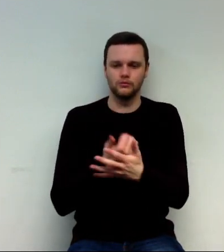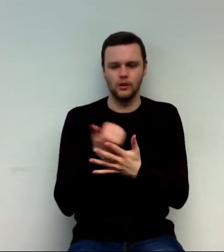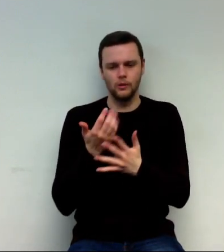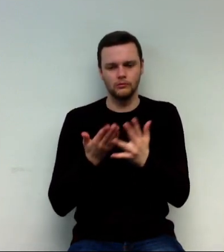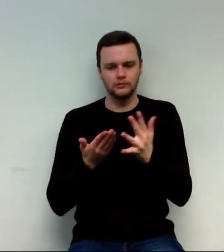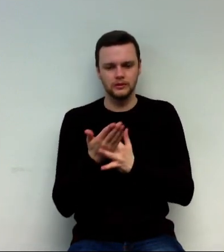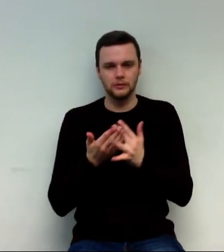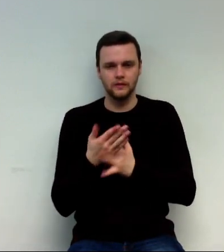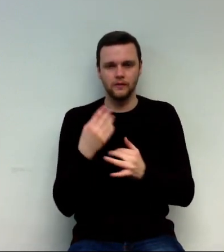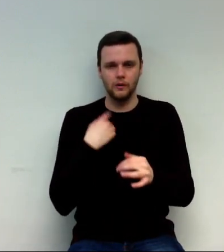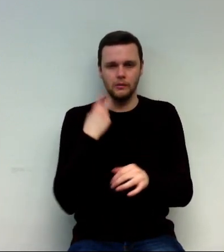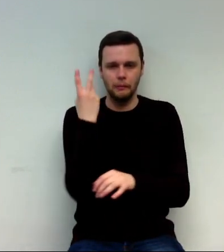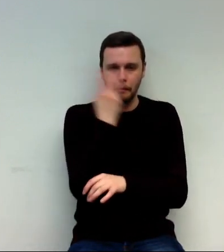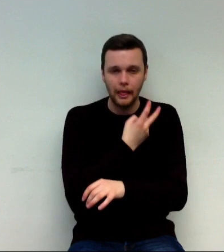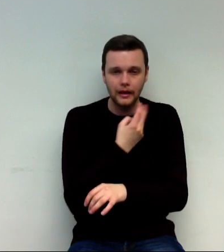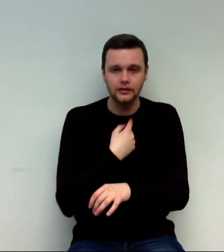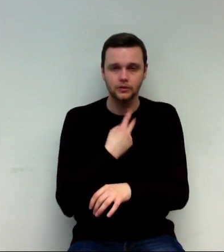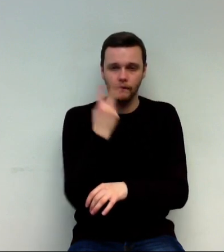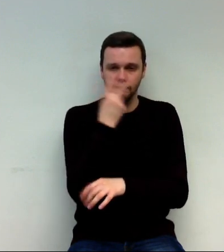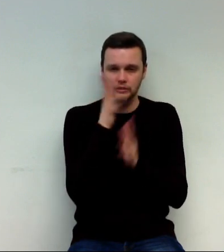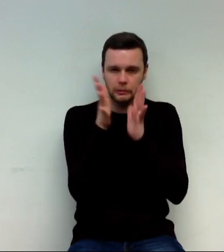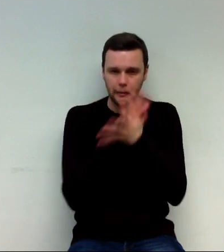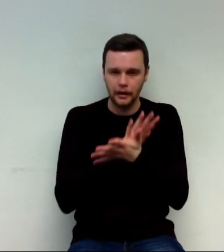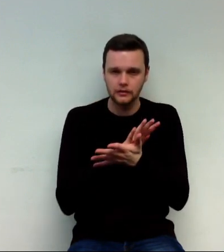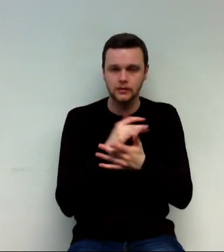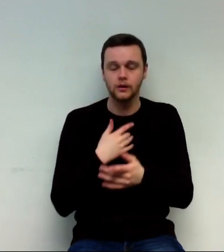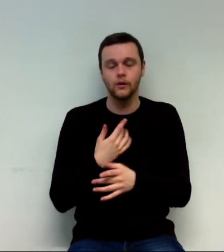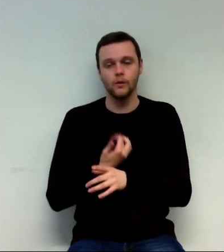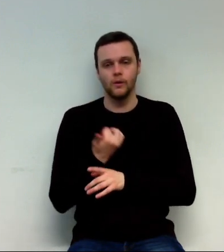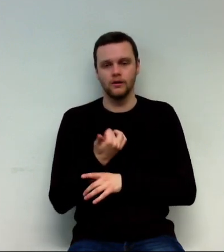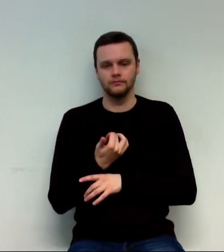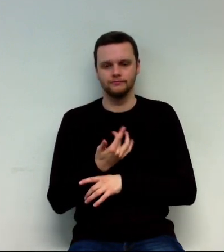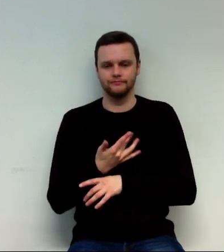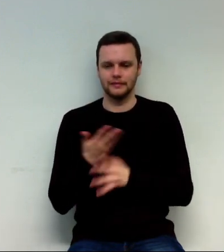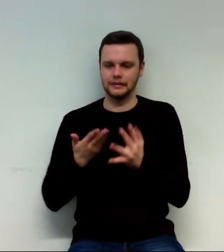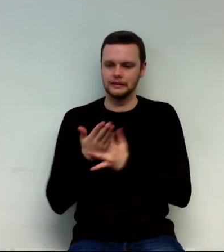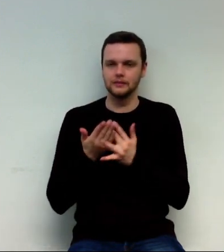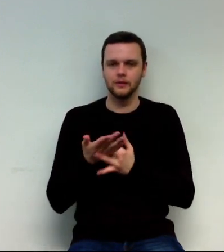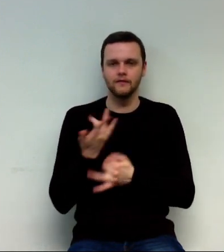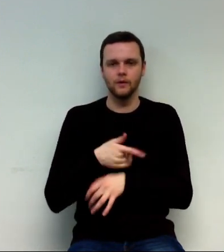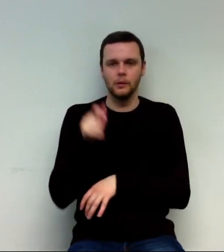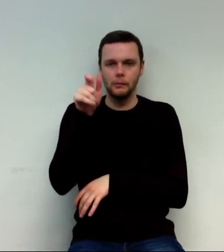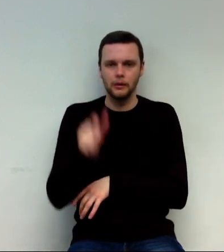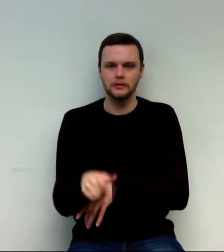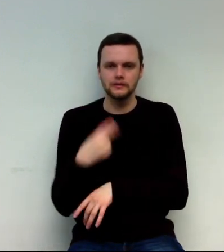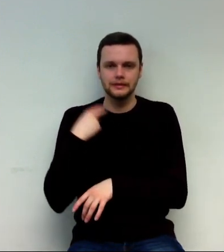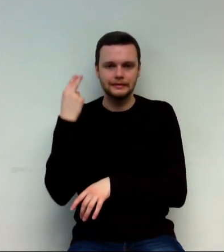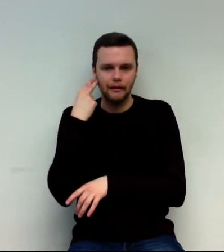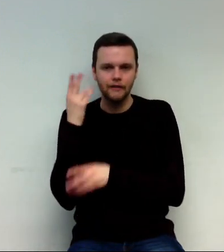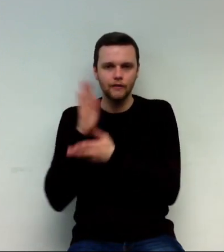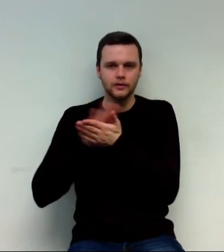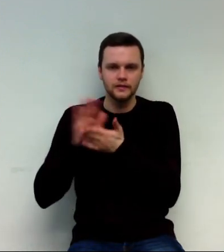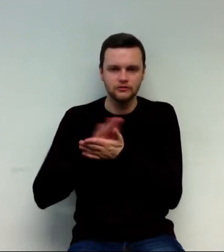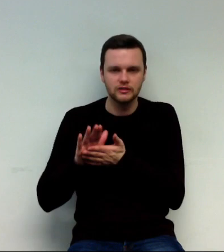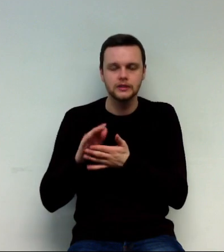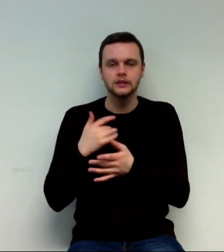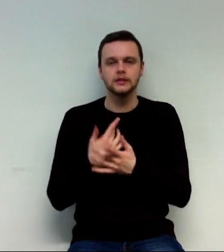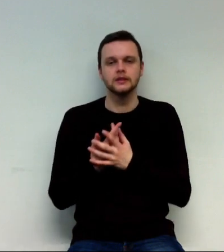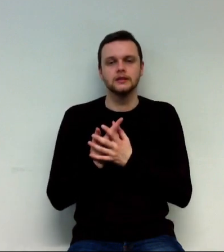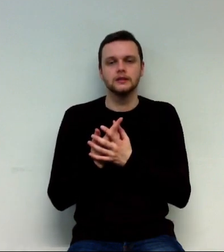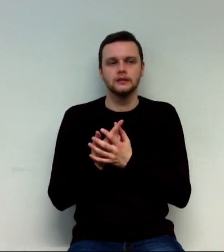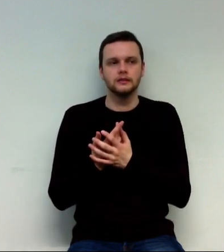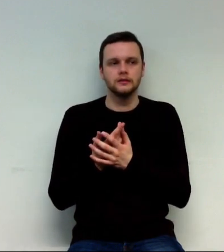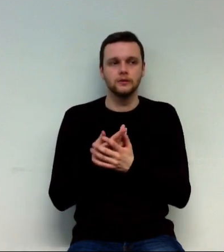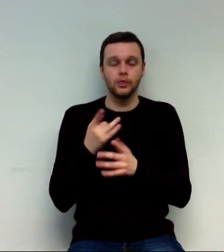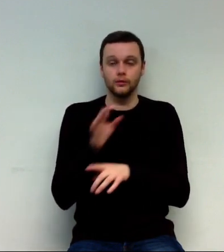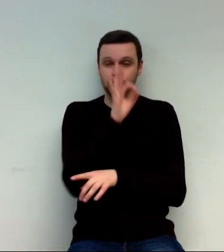visually impaired person, and then how accessible is your show for someone who's deaf or hard of hearing. And those questions are